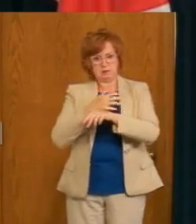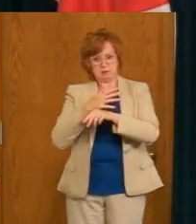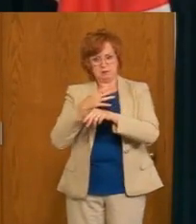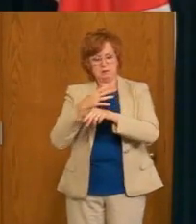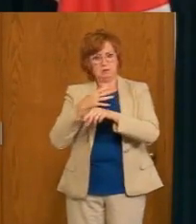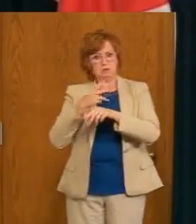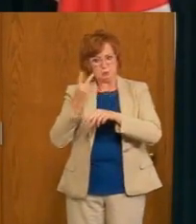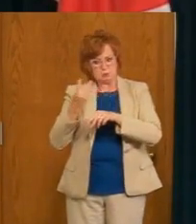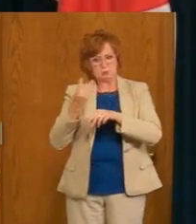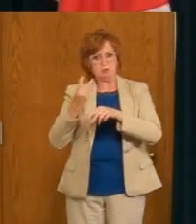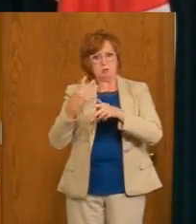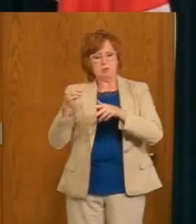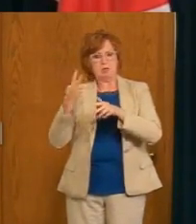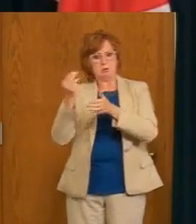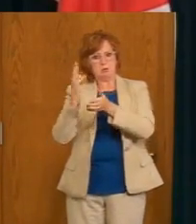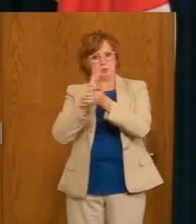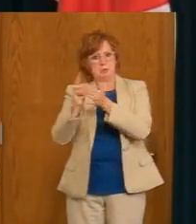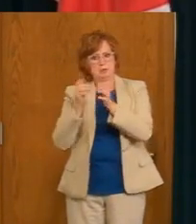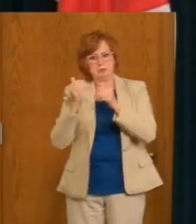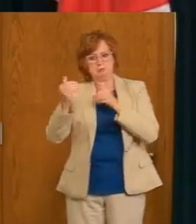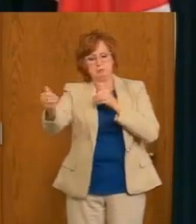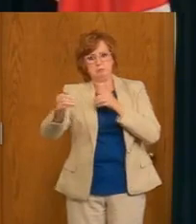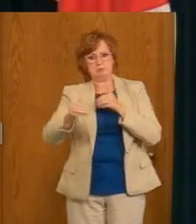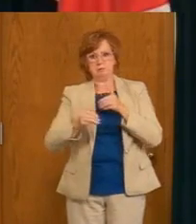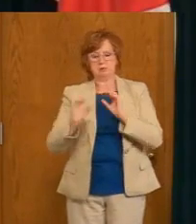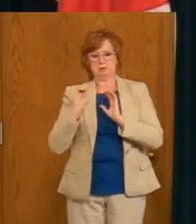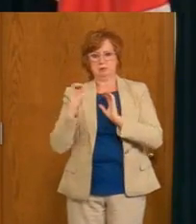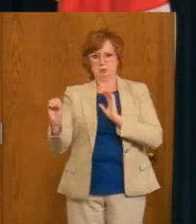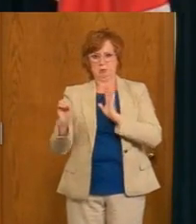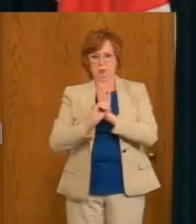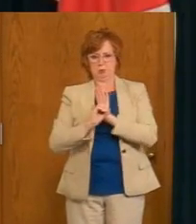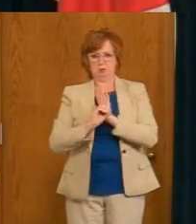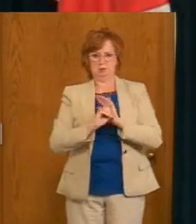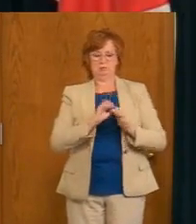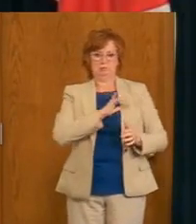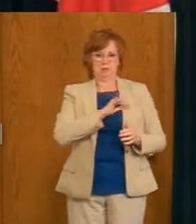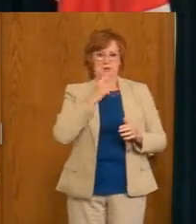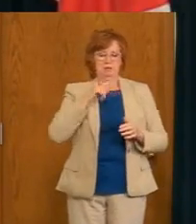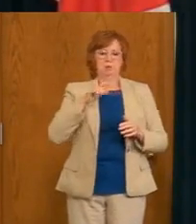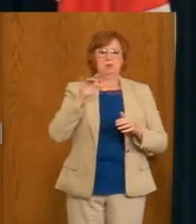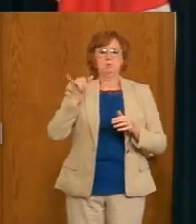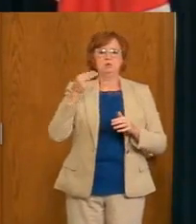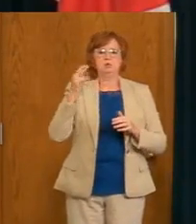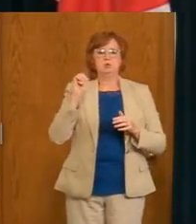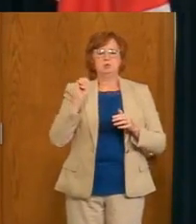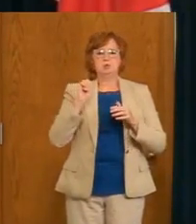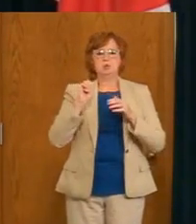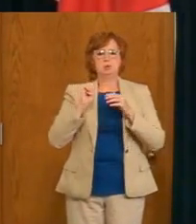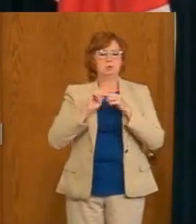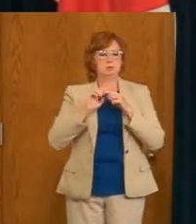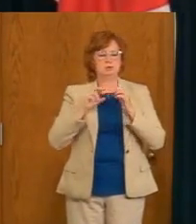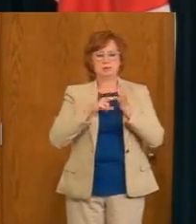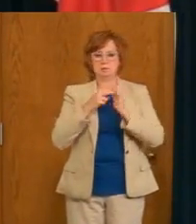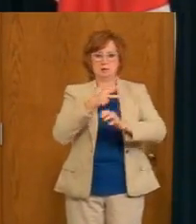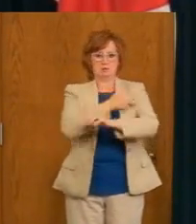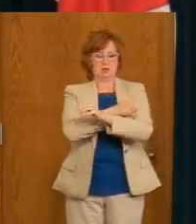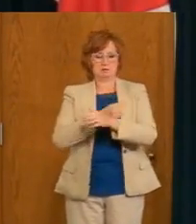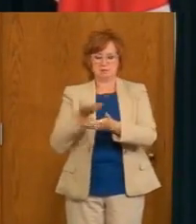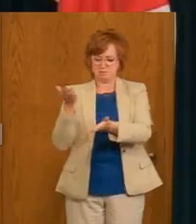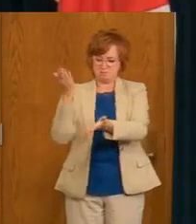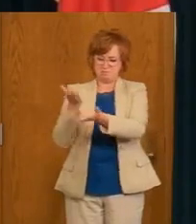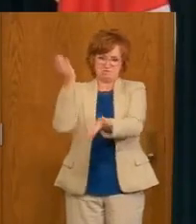ICU cases, 0 deaths among fully vaccinated people in June in Saskatchewan. The evidence that vaccines are working really couldn't